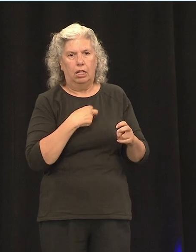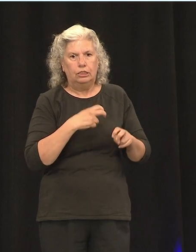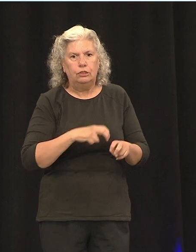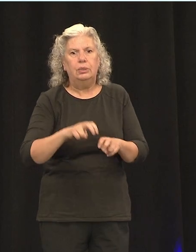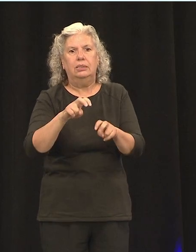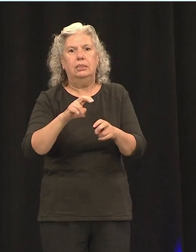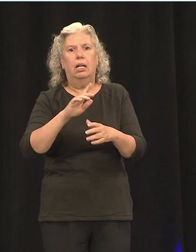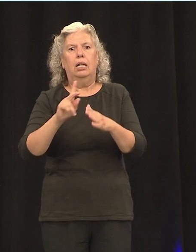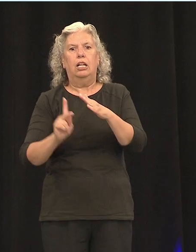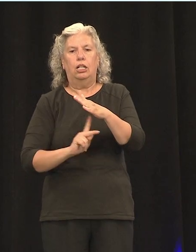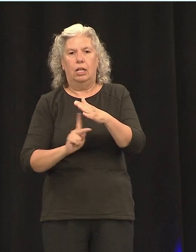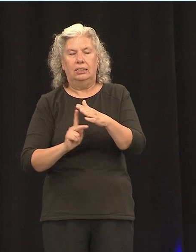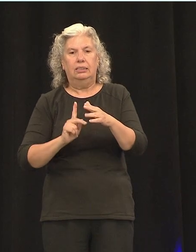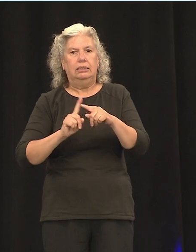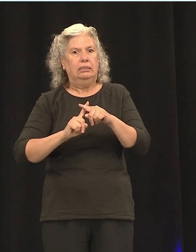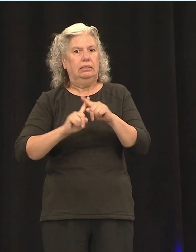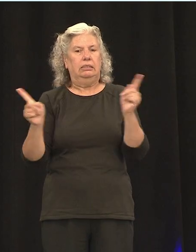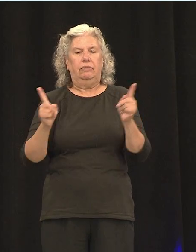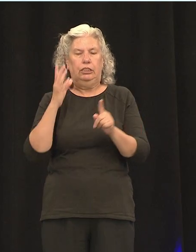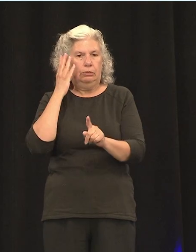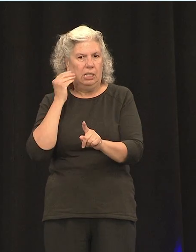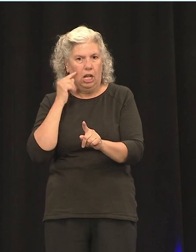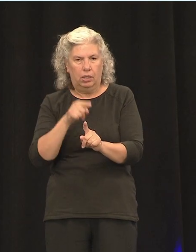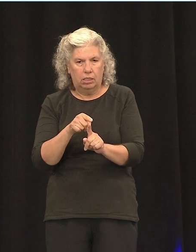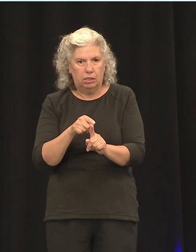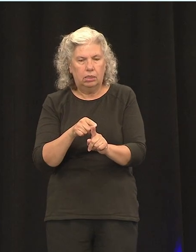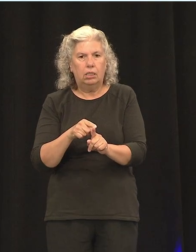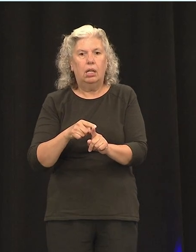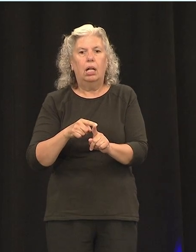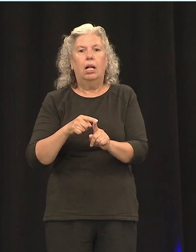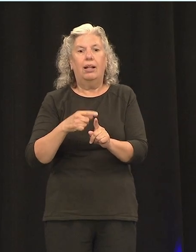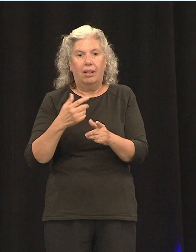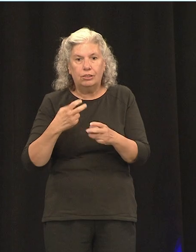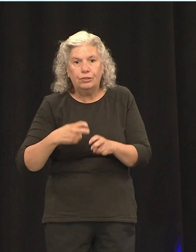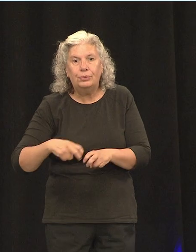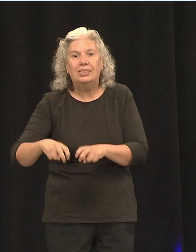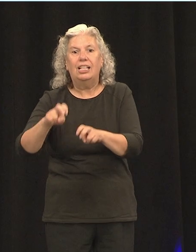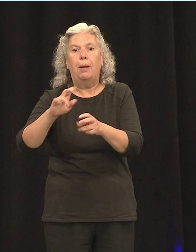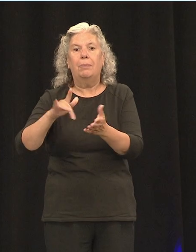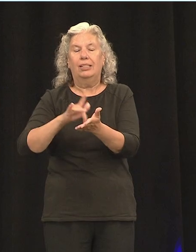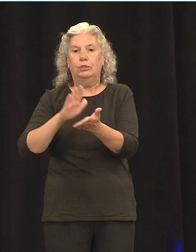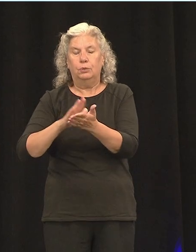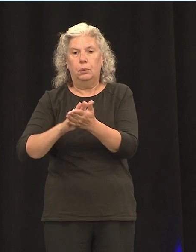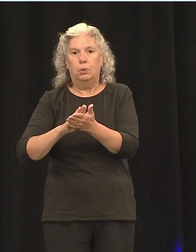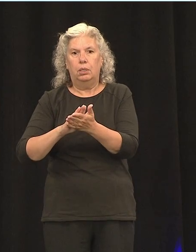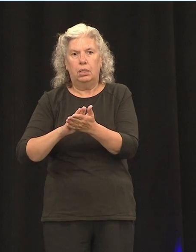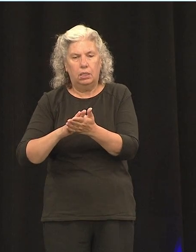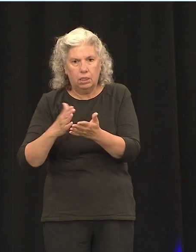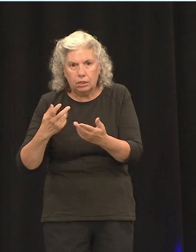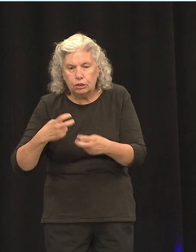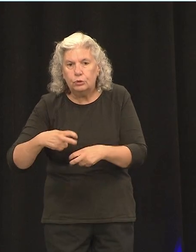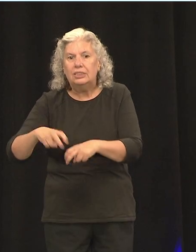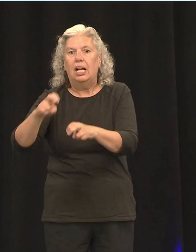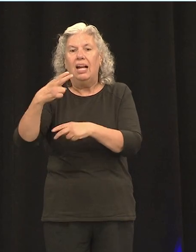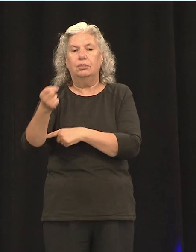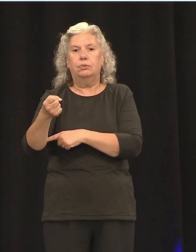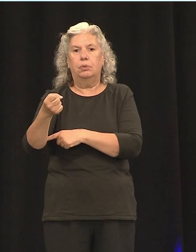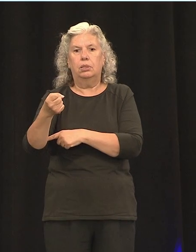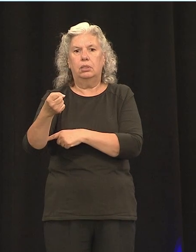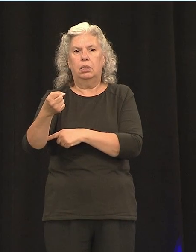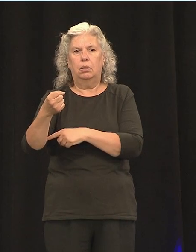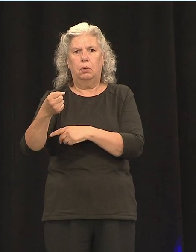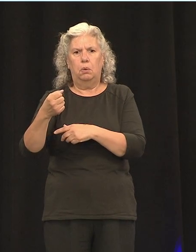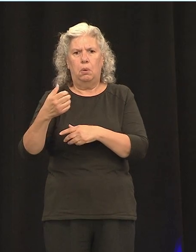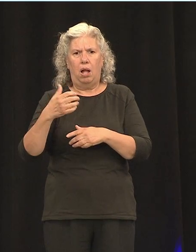game. You're maybe potentially moving into middle school, high school. But some of the other transitions that are very important